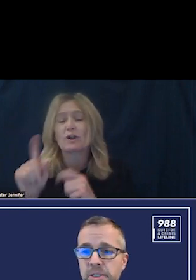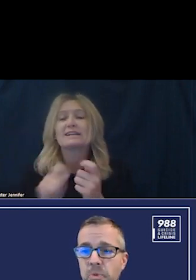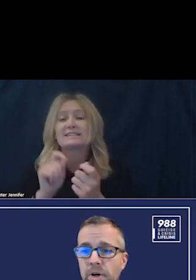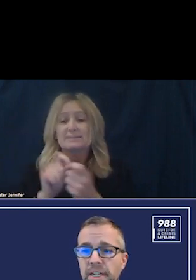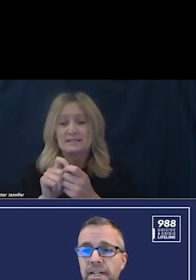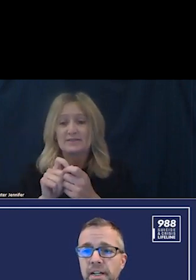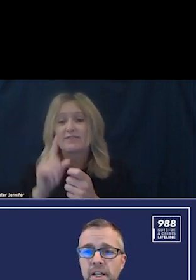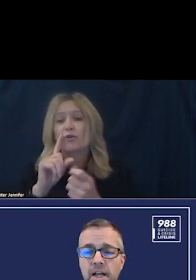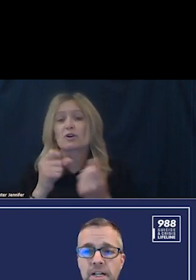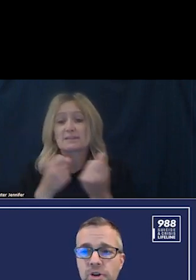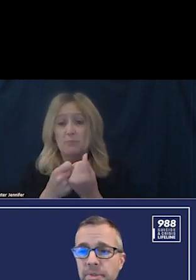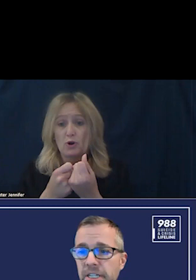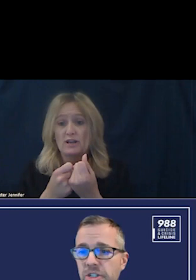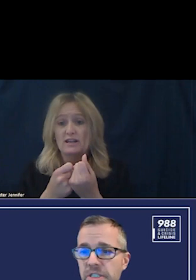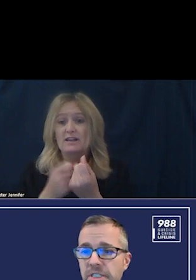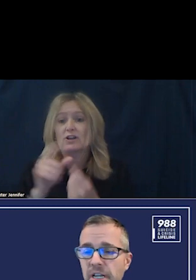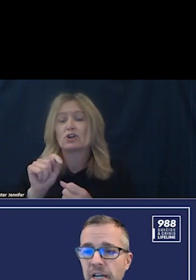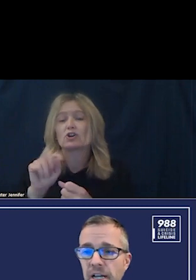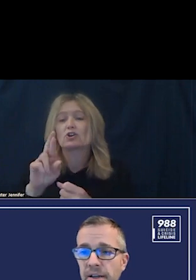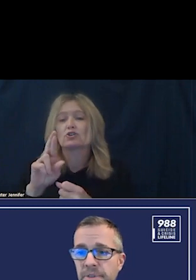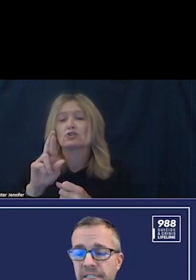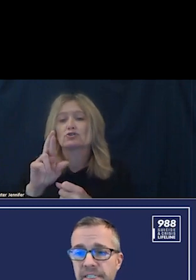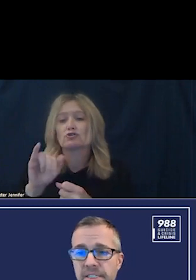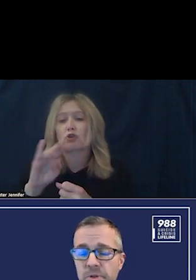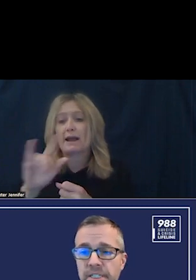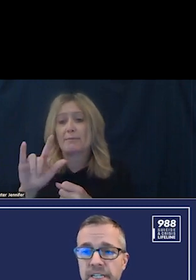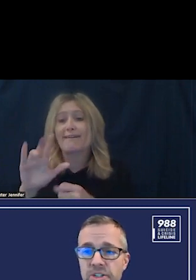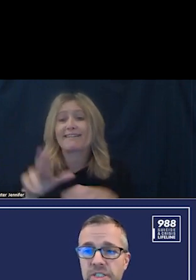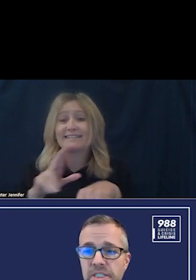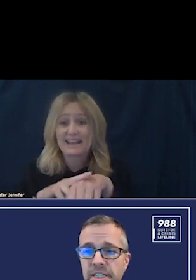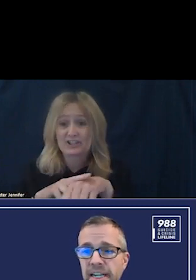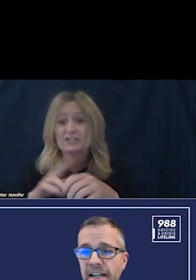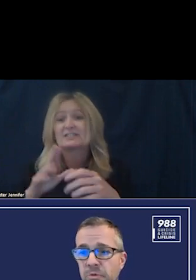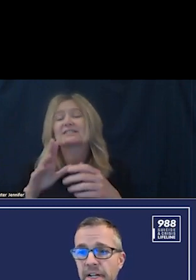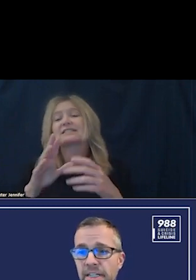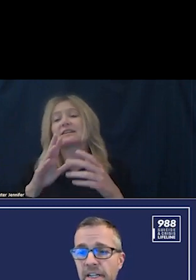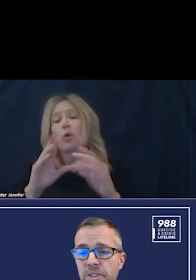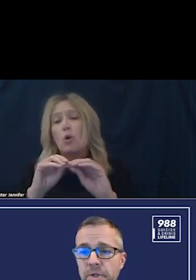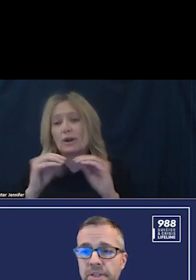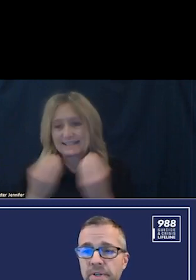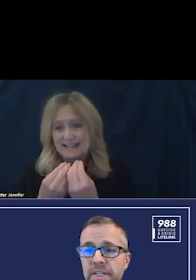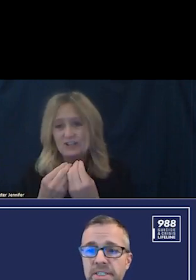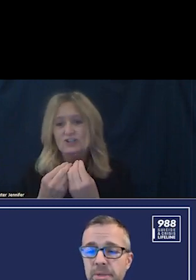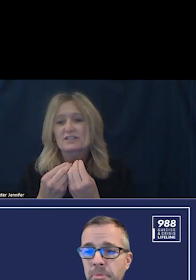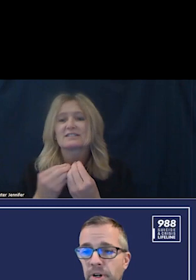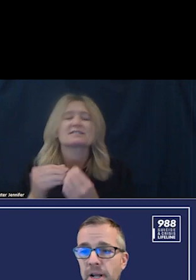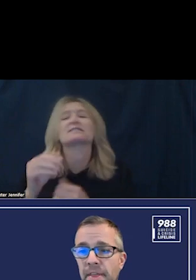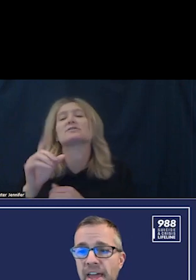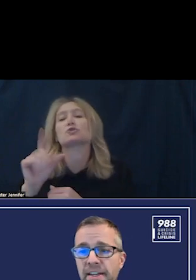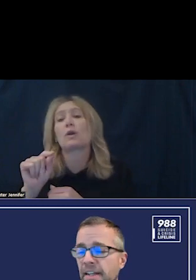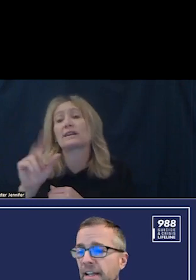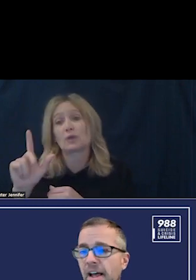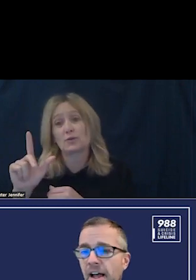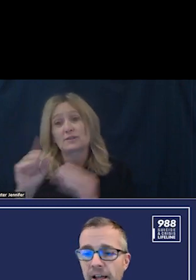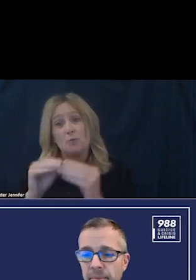specifically supporting tribal nations, citizens and organizations in FY23. So there'll be more to come on